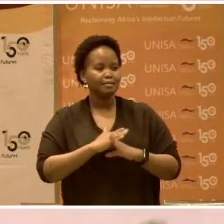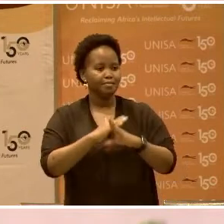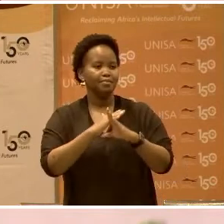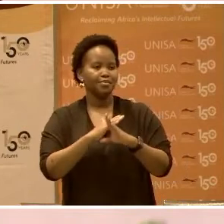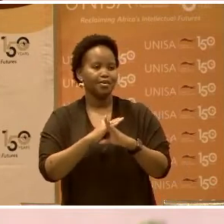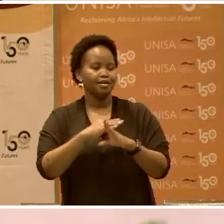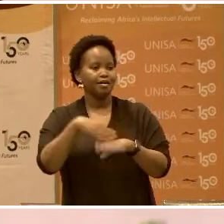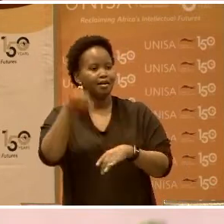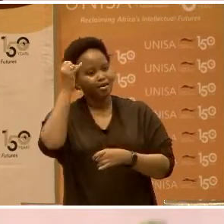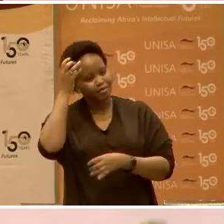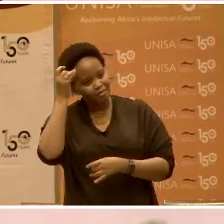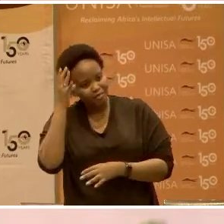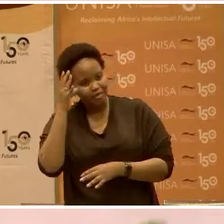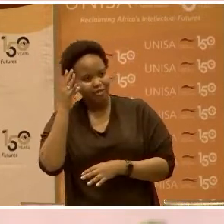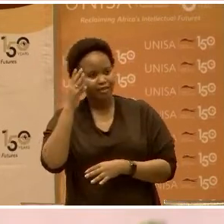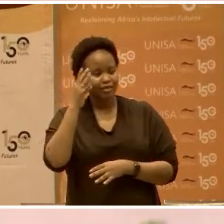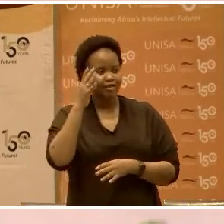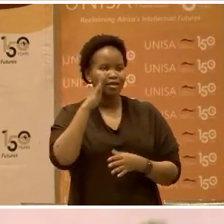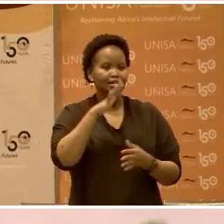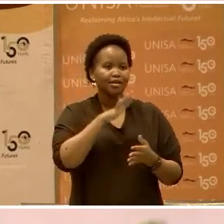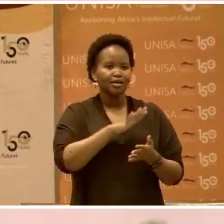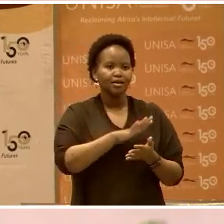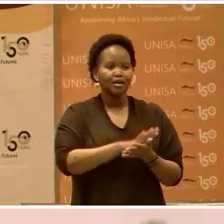Information and Literacy,